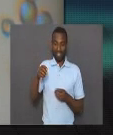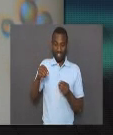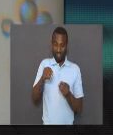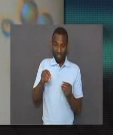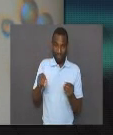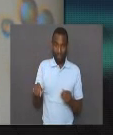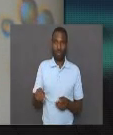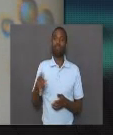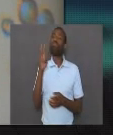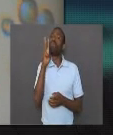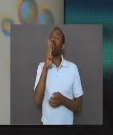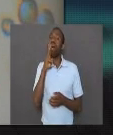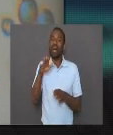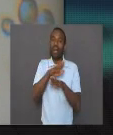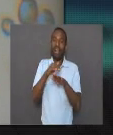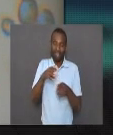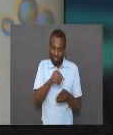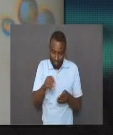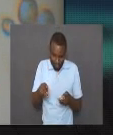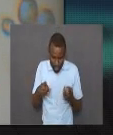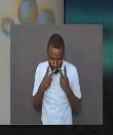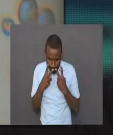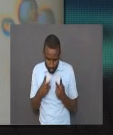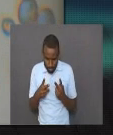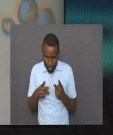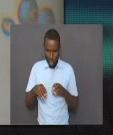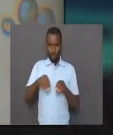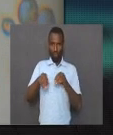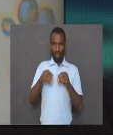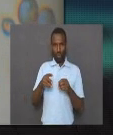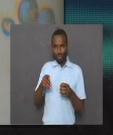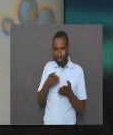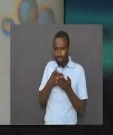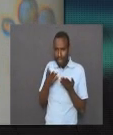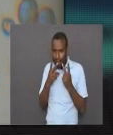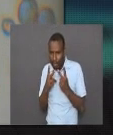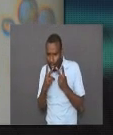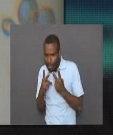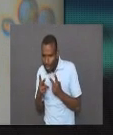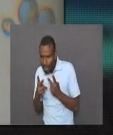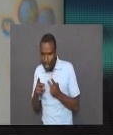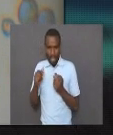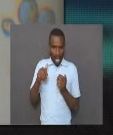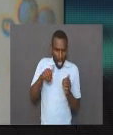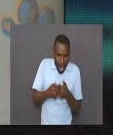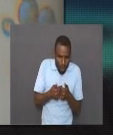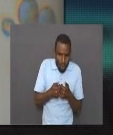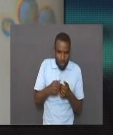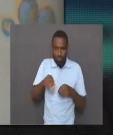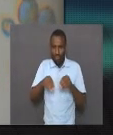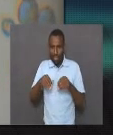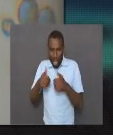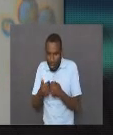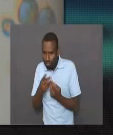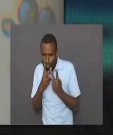water and observed the movement of particles as they moved around